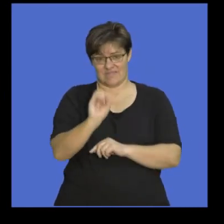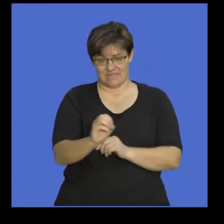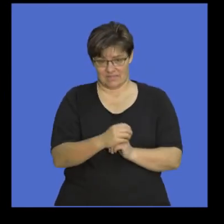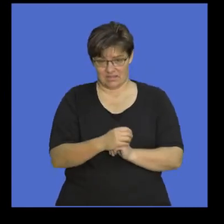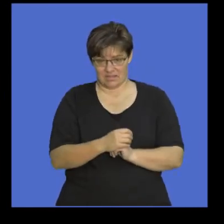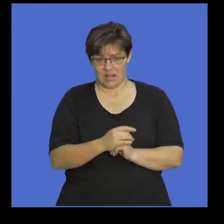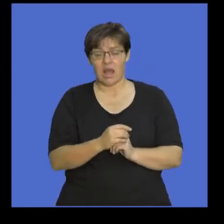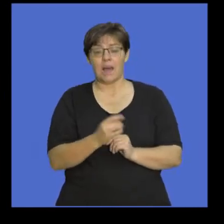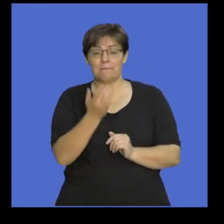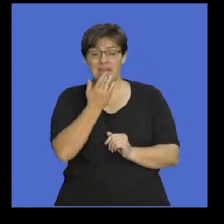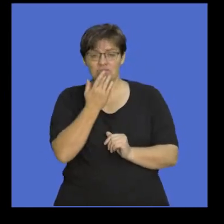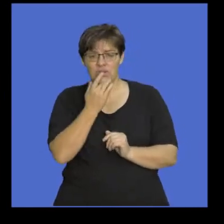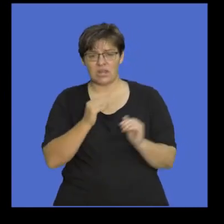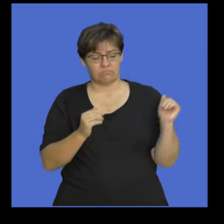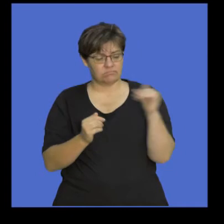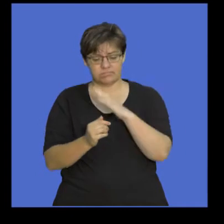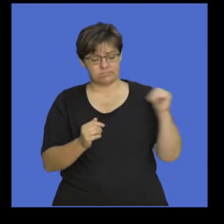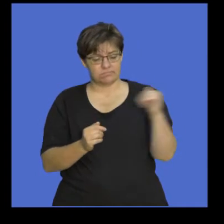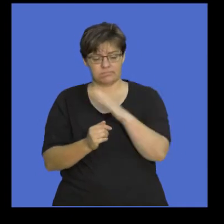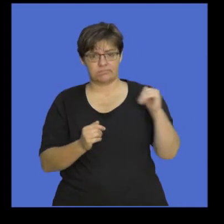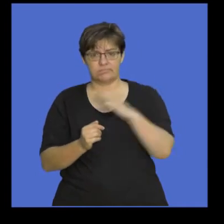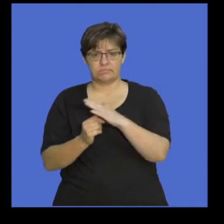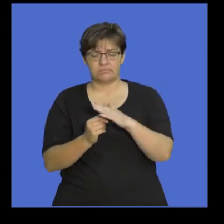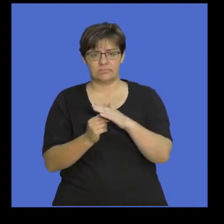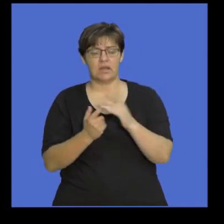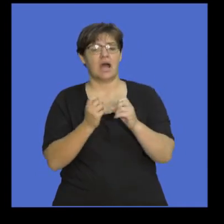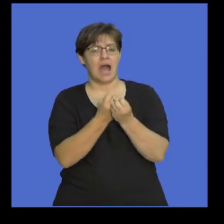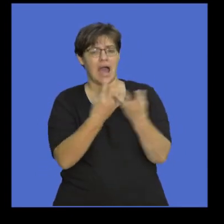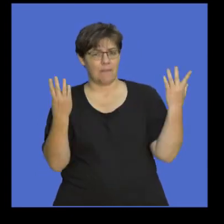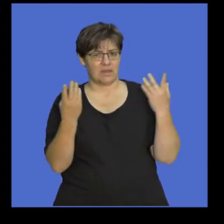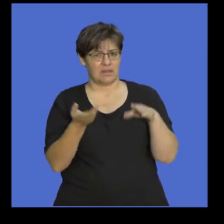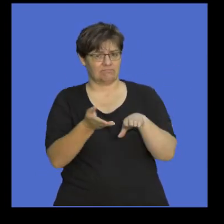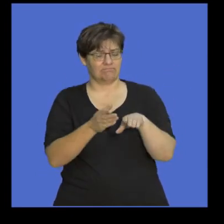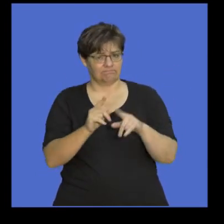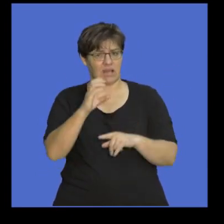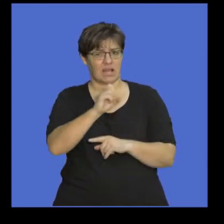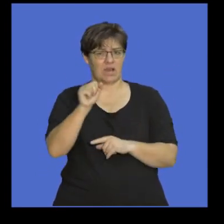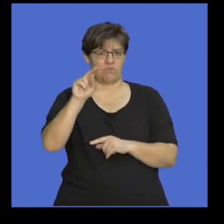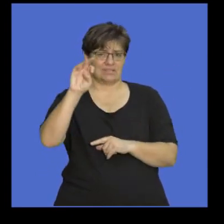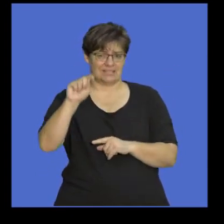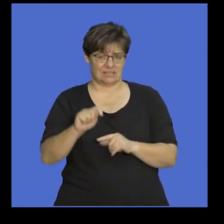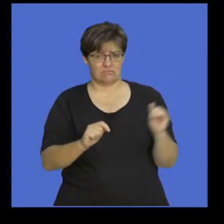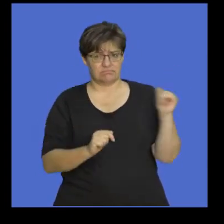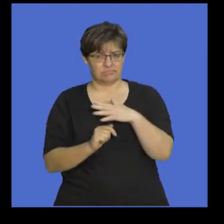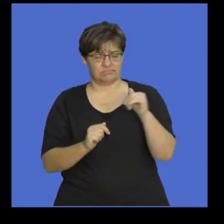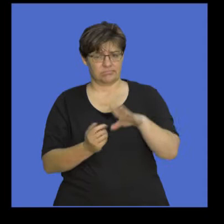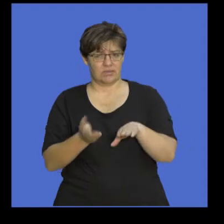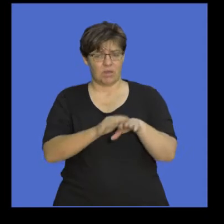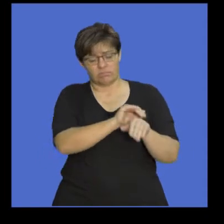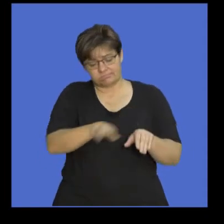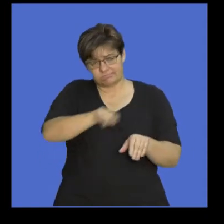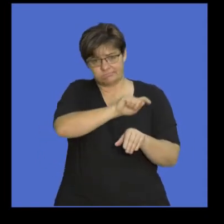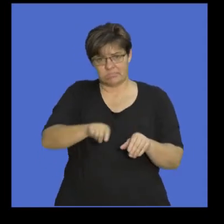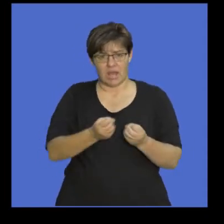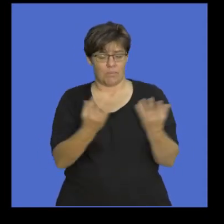through the battery. And then this is the total current, right? That's the total current in the circuit, because all